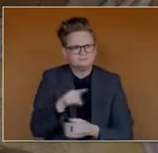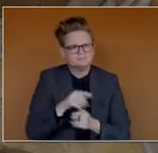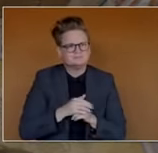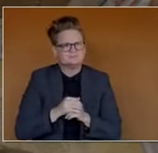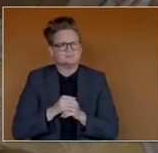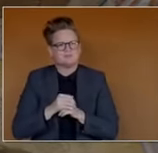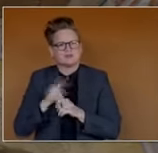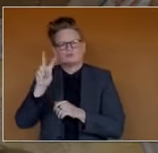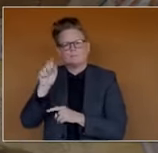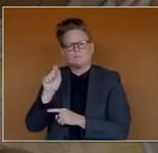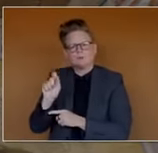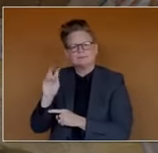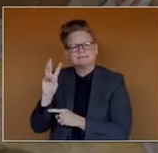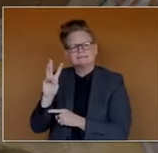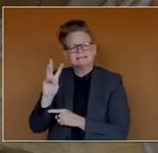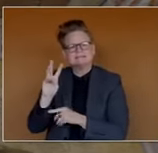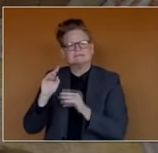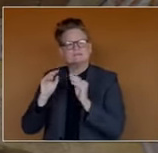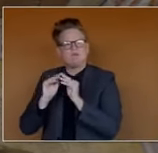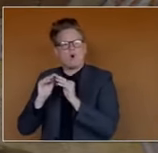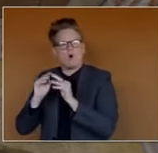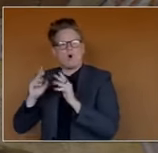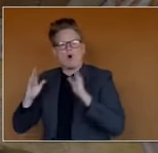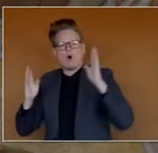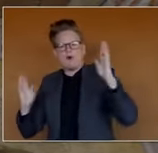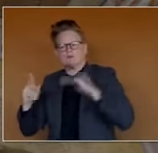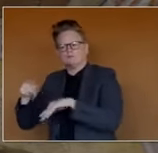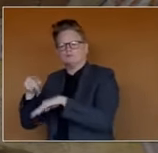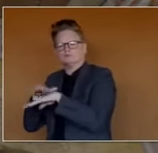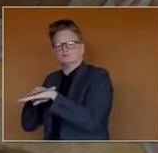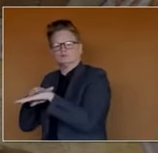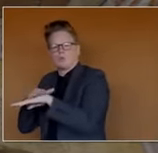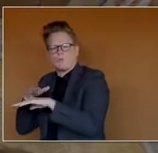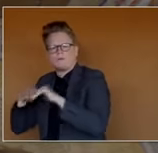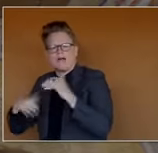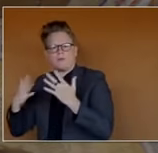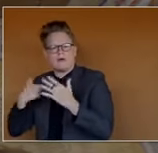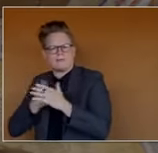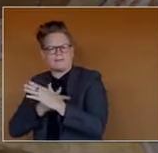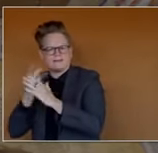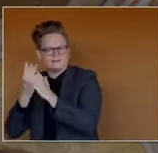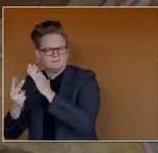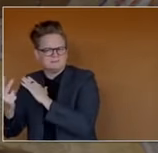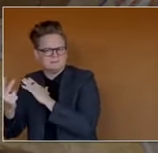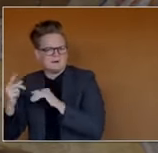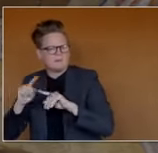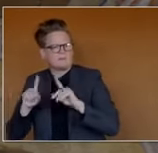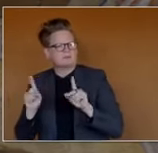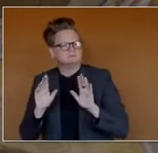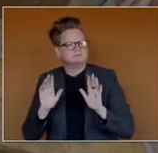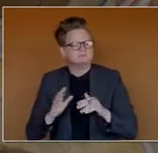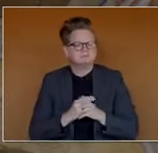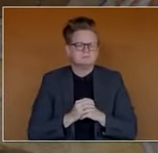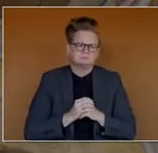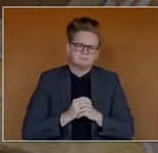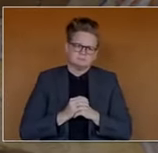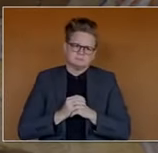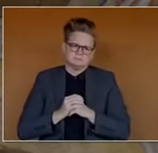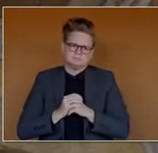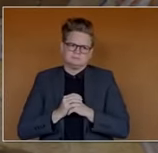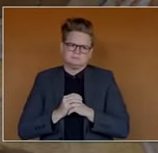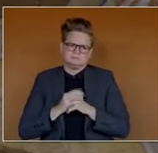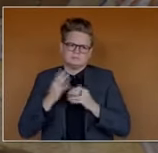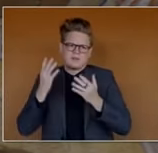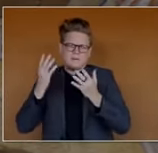than some had anticipated, which may preview that the universe may not indeed be as large as that high end number.